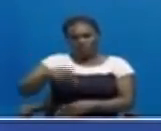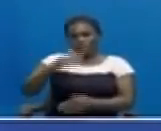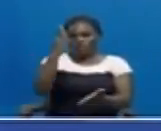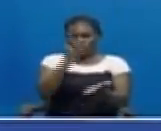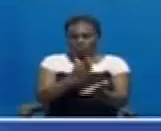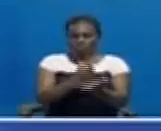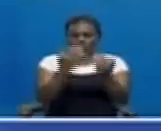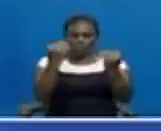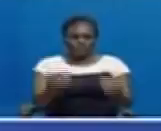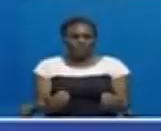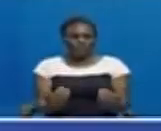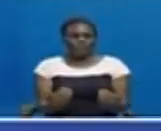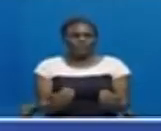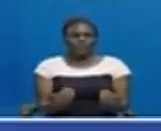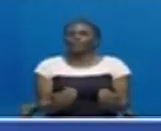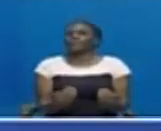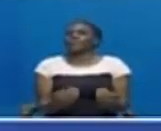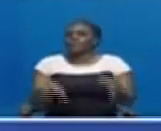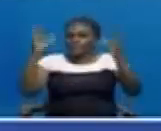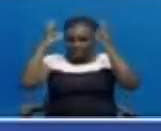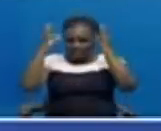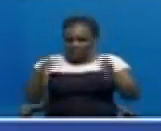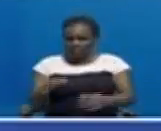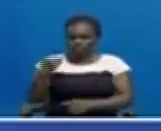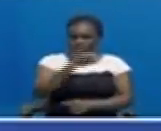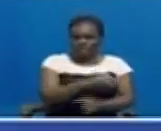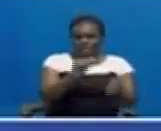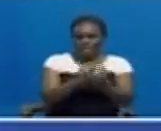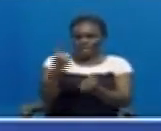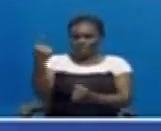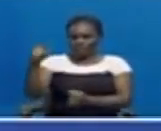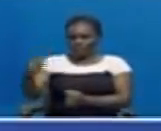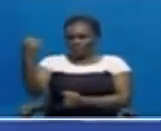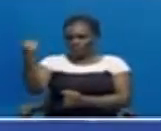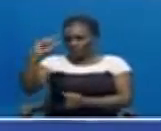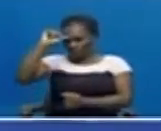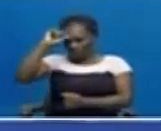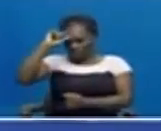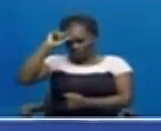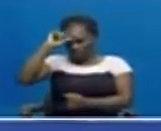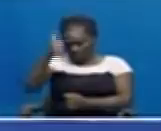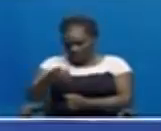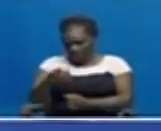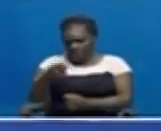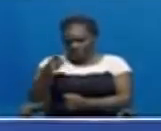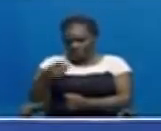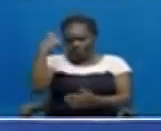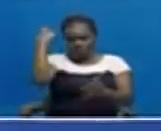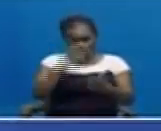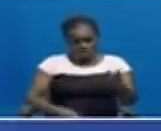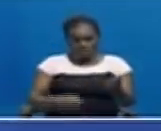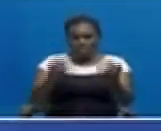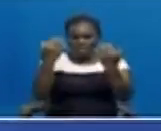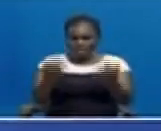definitely needed. So was the decision to retain the rate at 11.5% wise? Analysts say it could come at a heavy cost to the